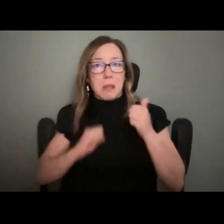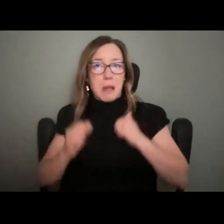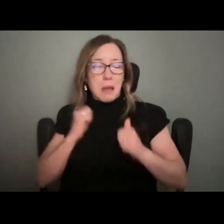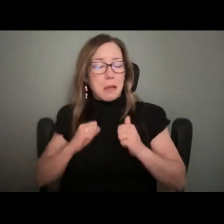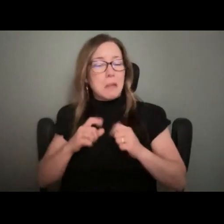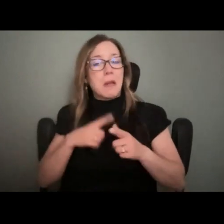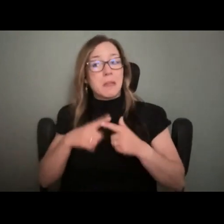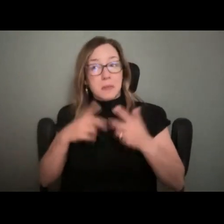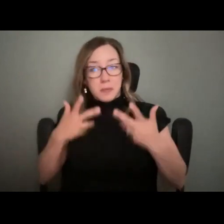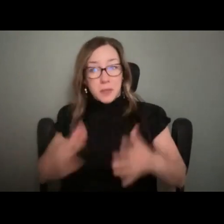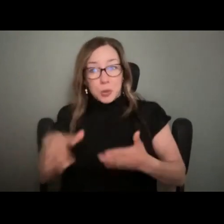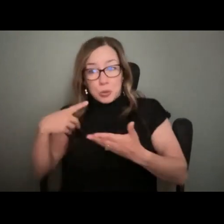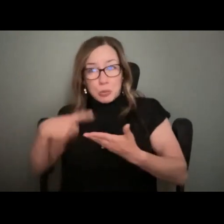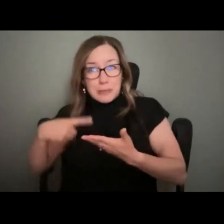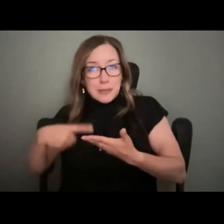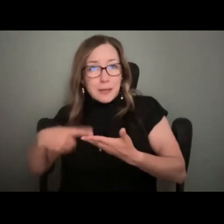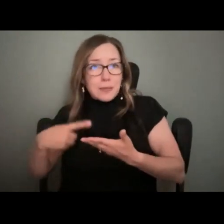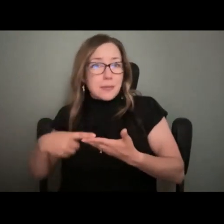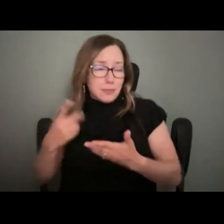discussion afterwards.